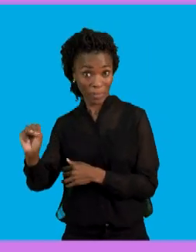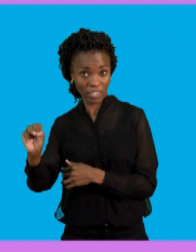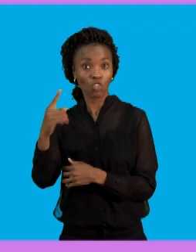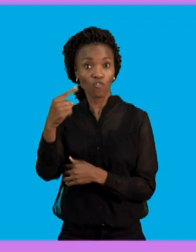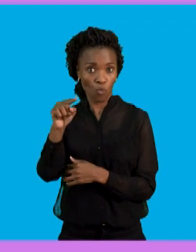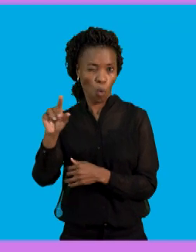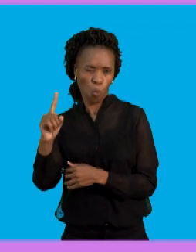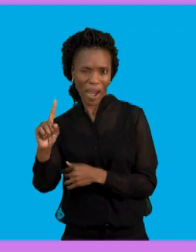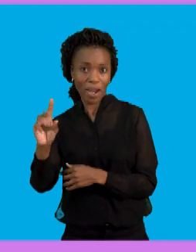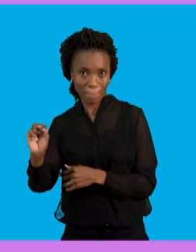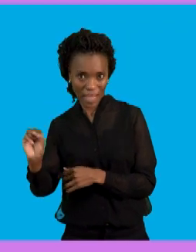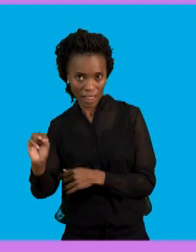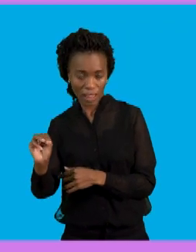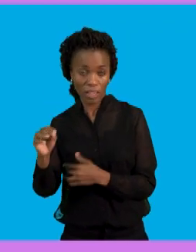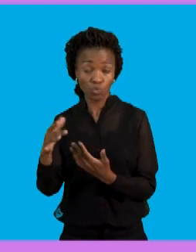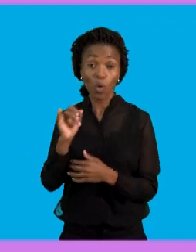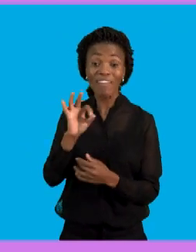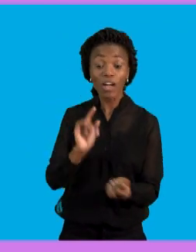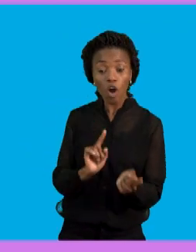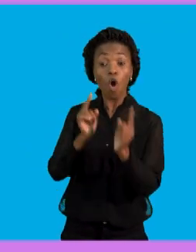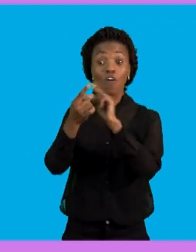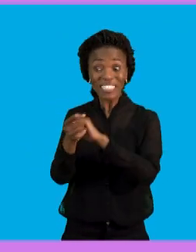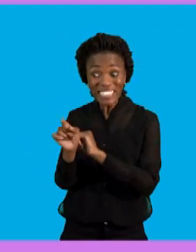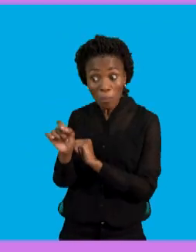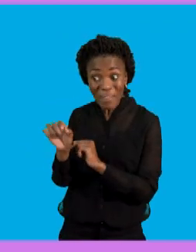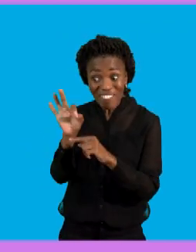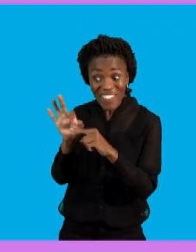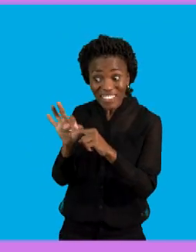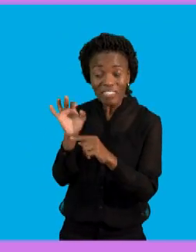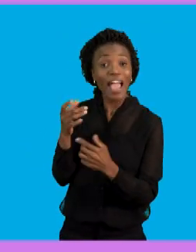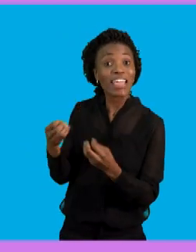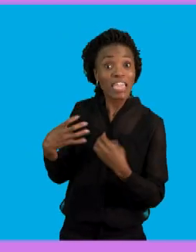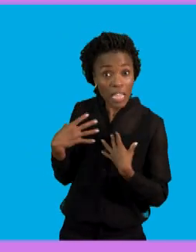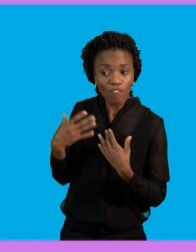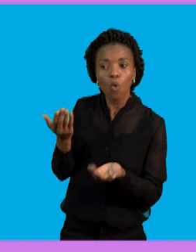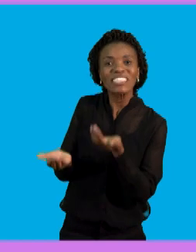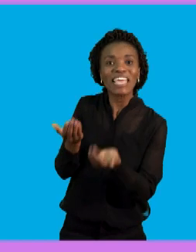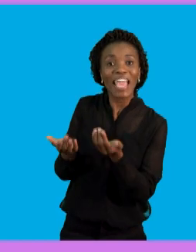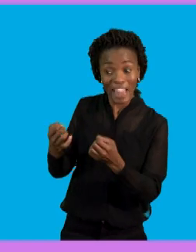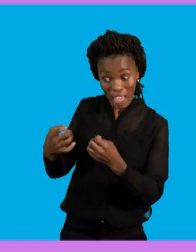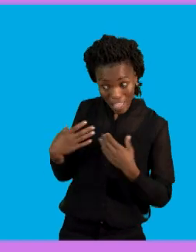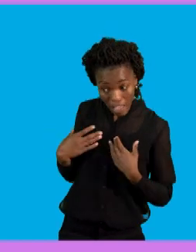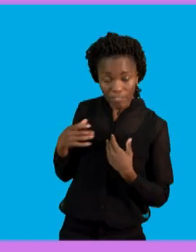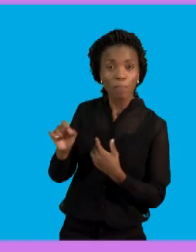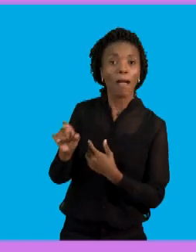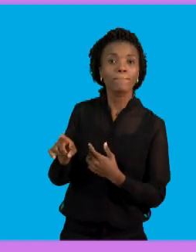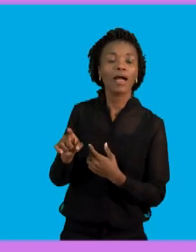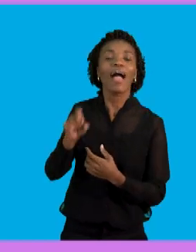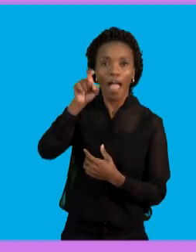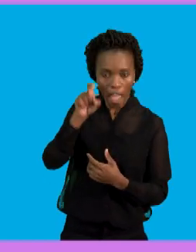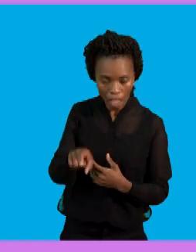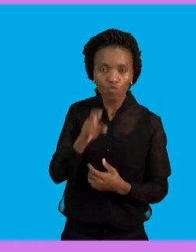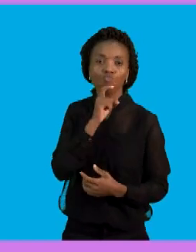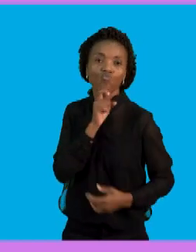1,609 kilometers, right? So now if you are given a converting factor or a scale, you also need to take